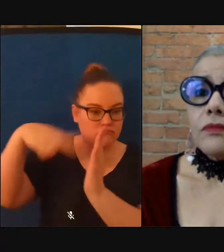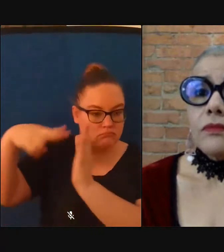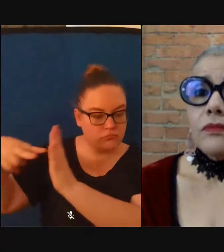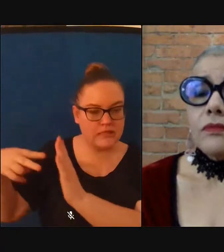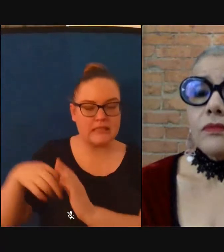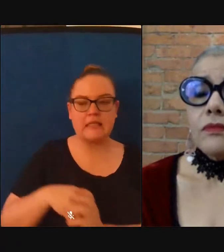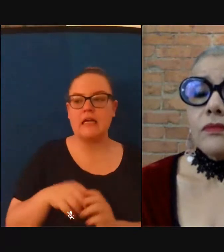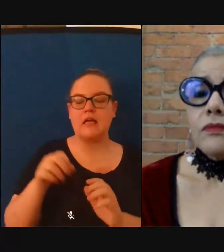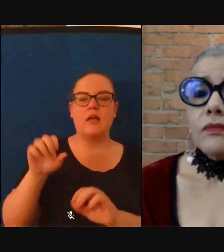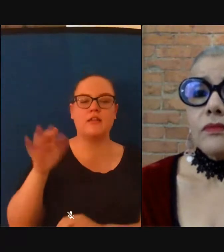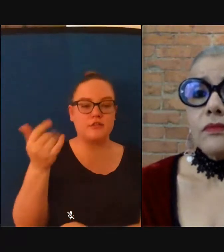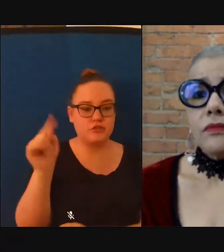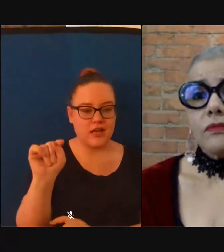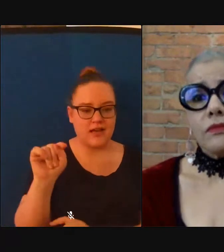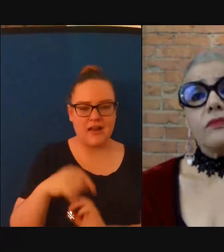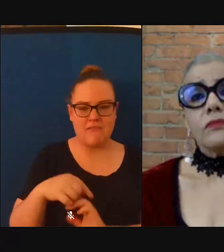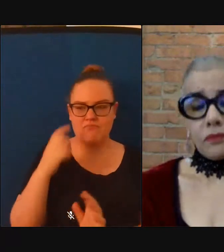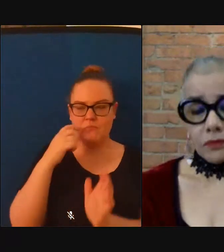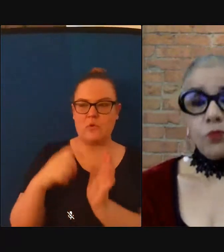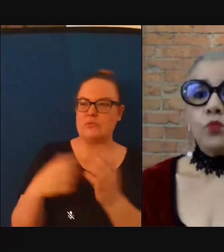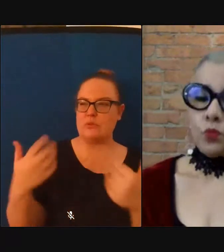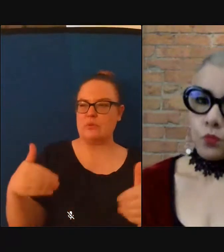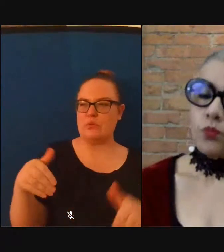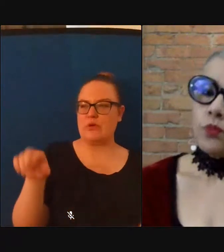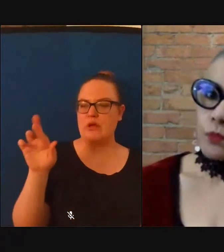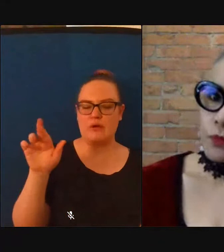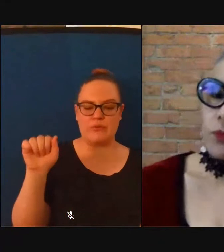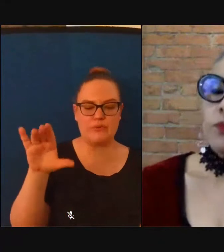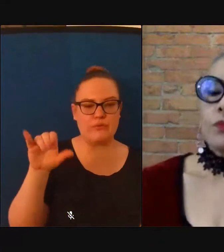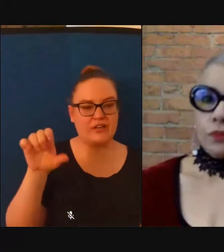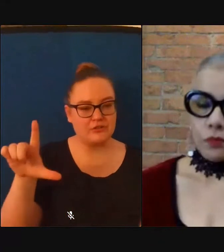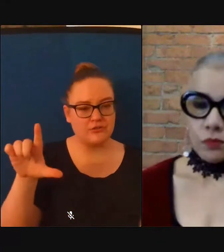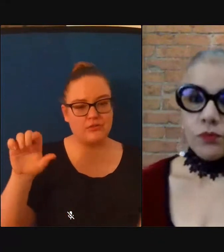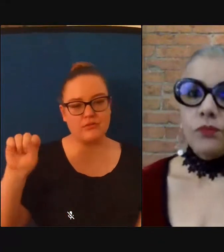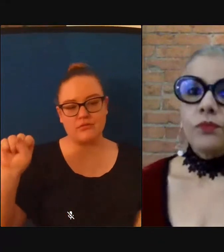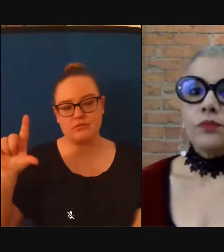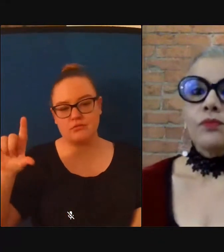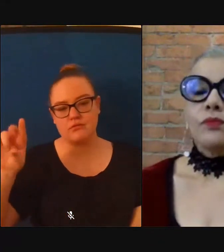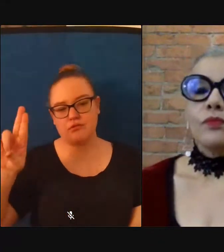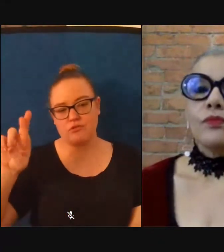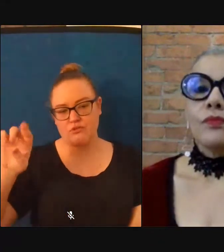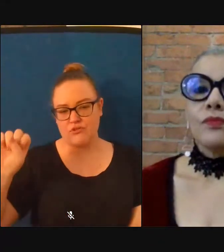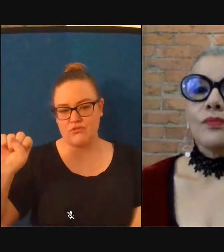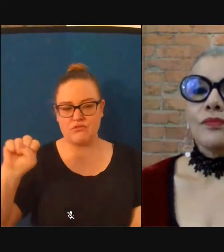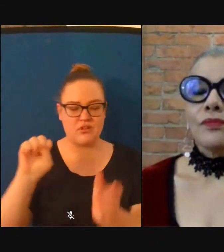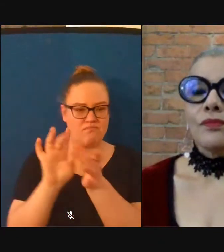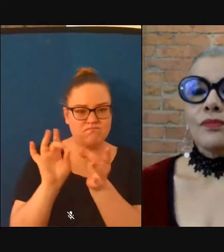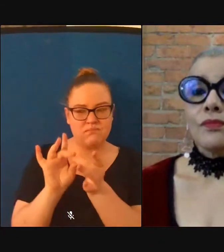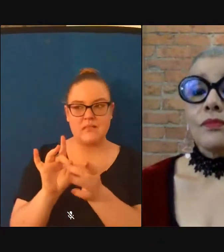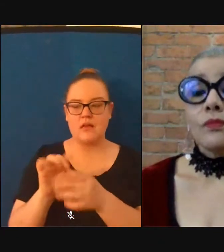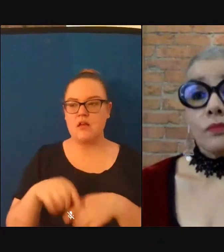So the sheer degree of racial slurs, the sheer degree of anti-Semitism, the way sometimes I was a